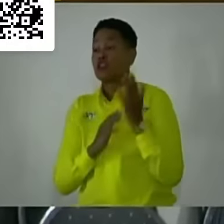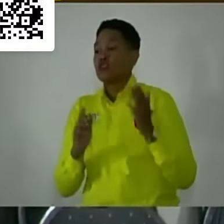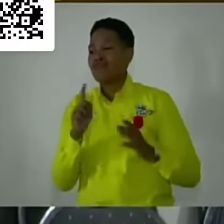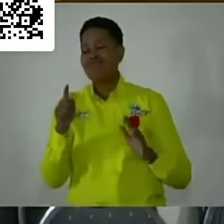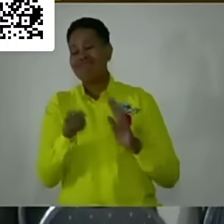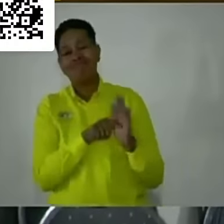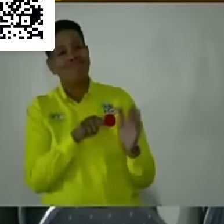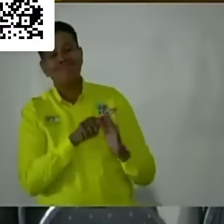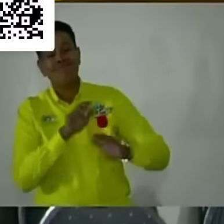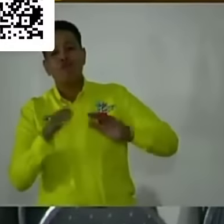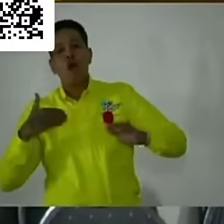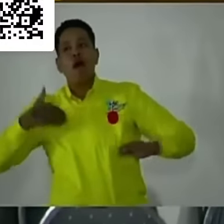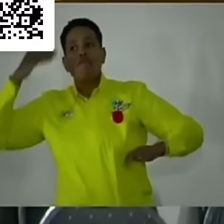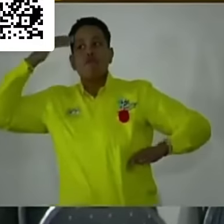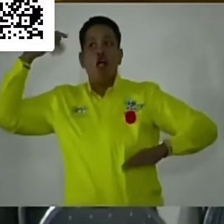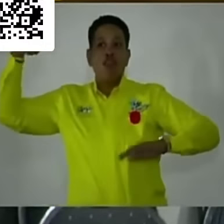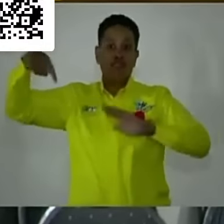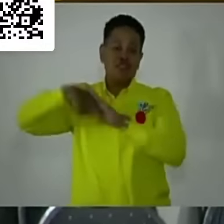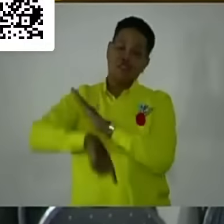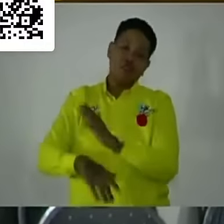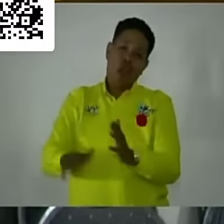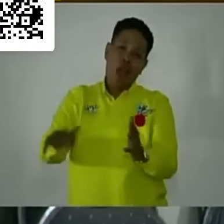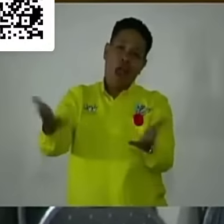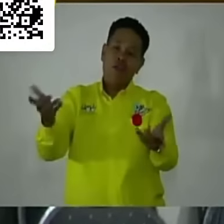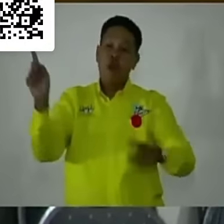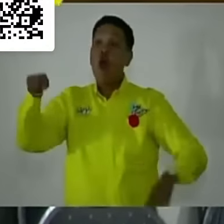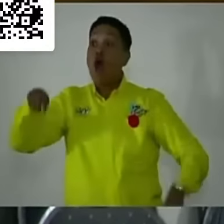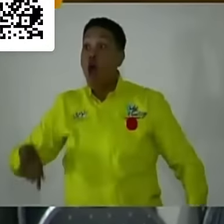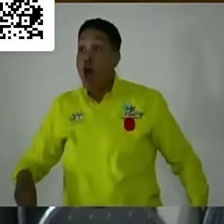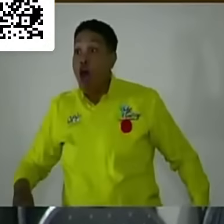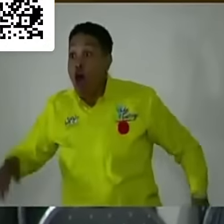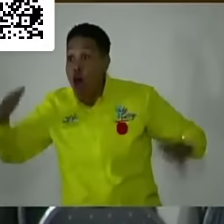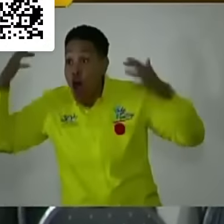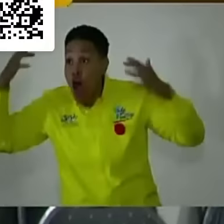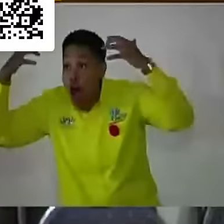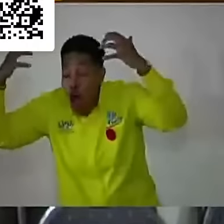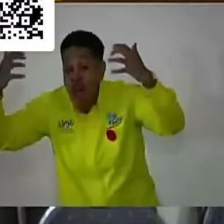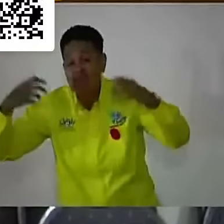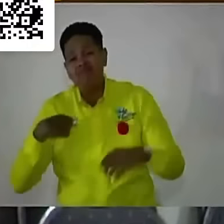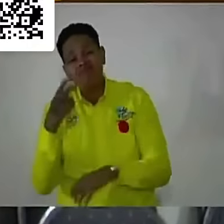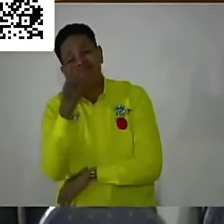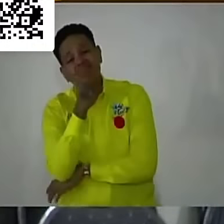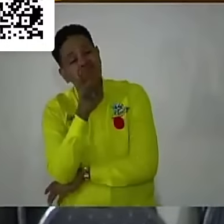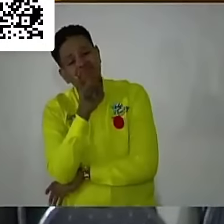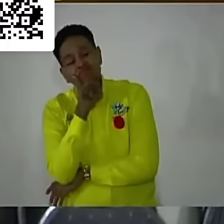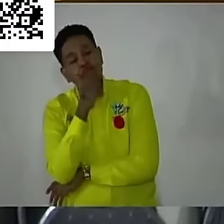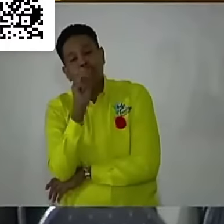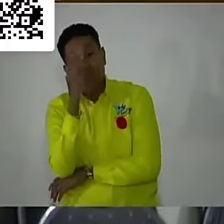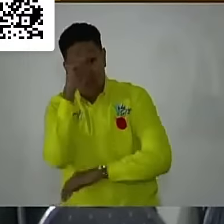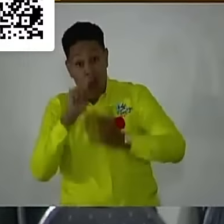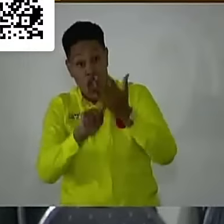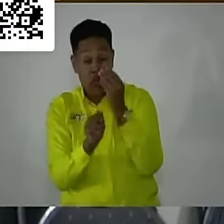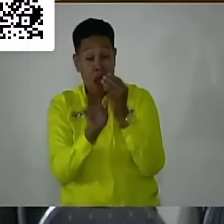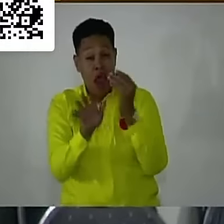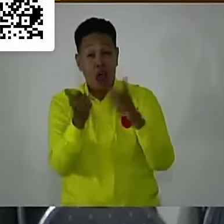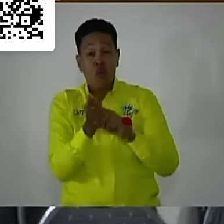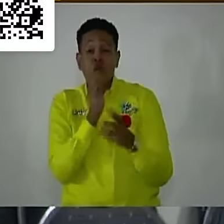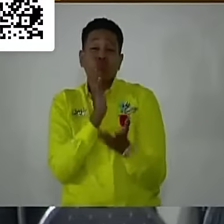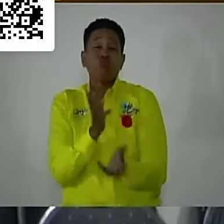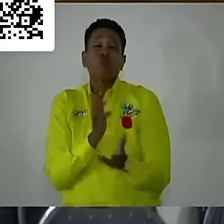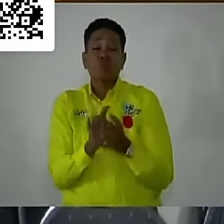because they don't have the knowledge. And then everybody grabs it and runs with it. And I've seen on social media, for example, talk